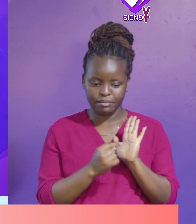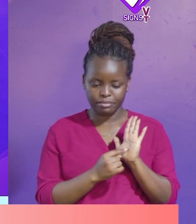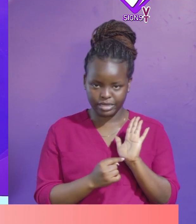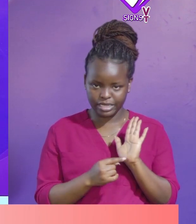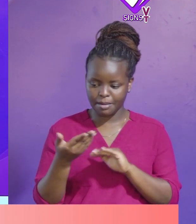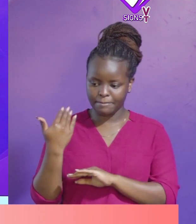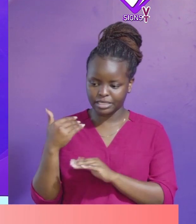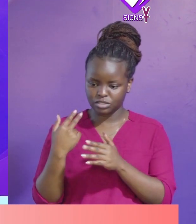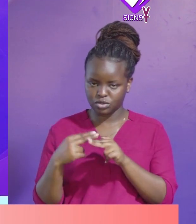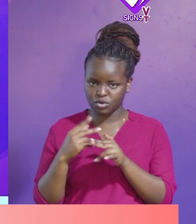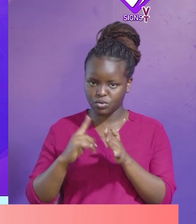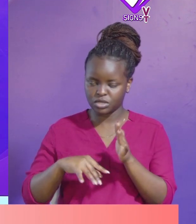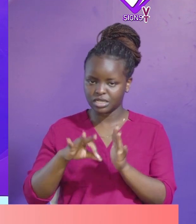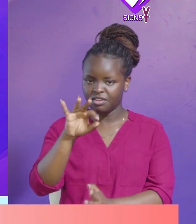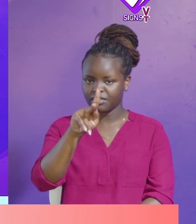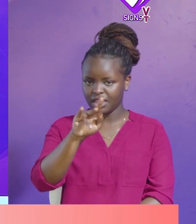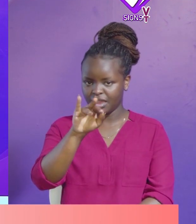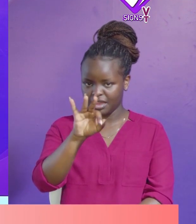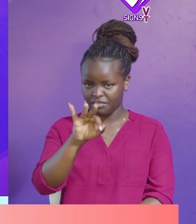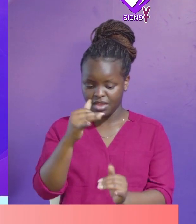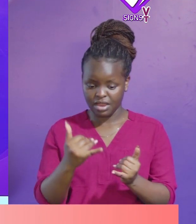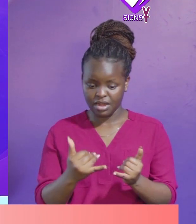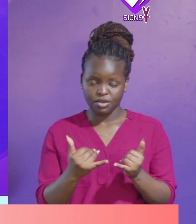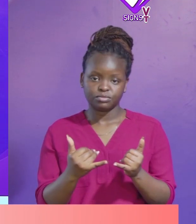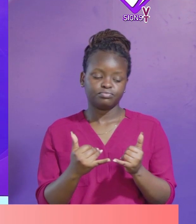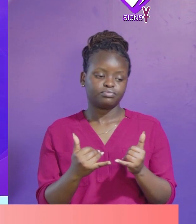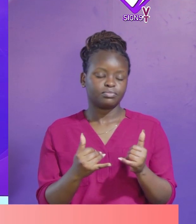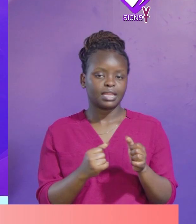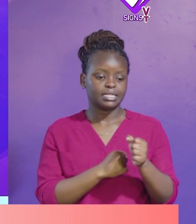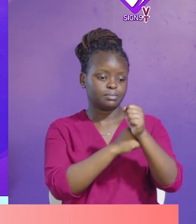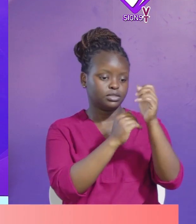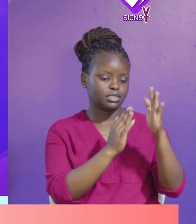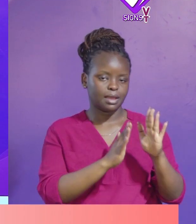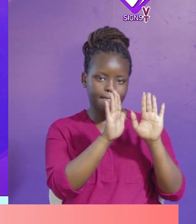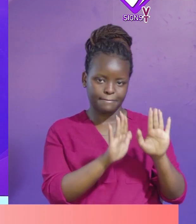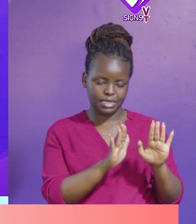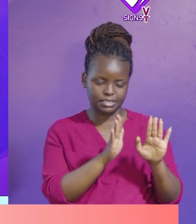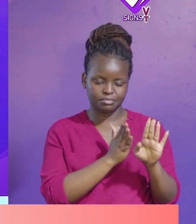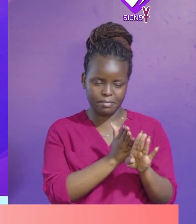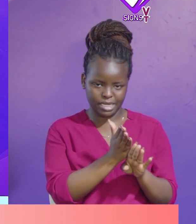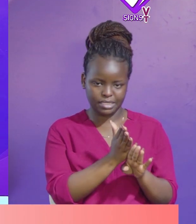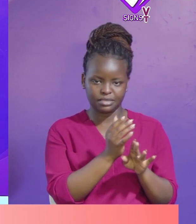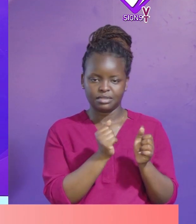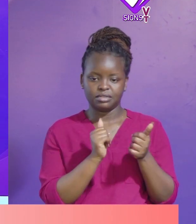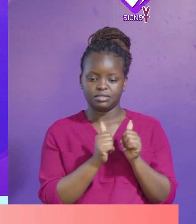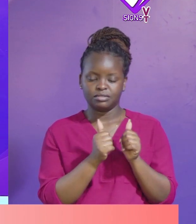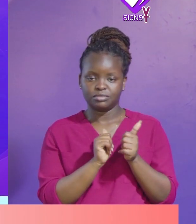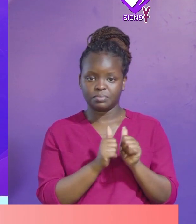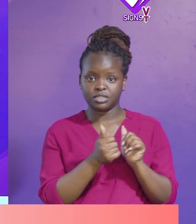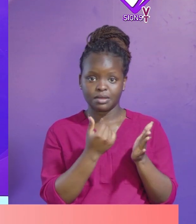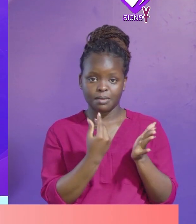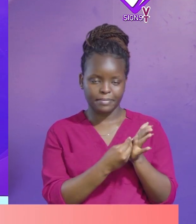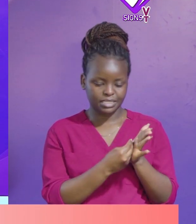known as FKF Premier League, but now the major stakeholder, that is Sportpesa, came in and made sure that they